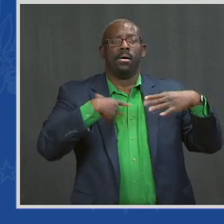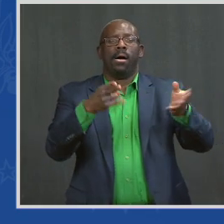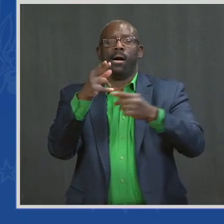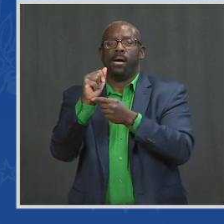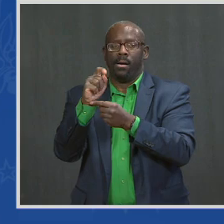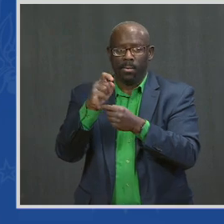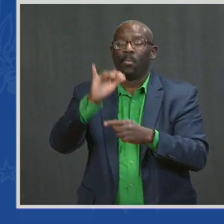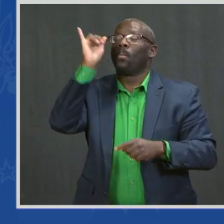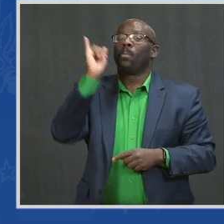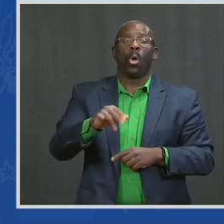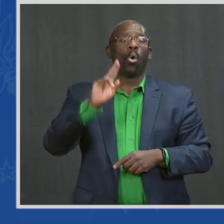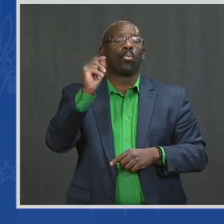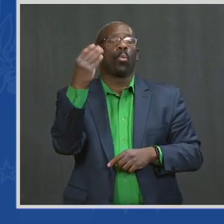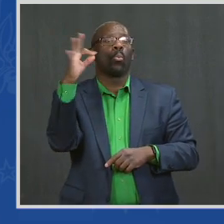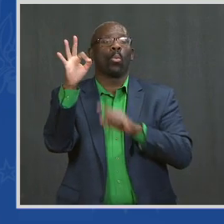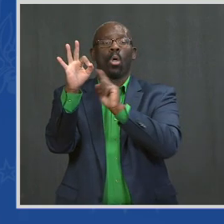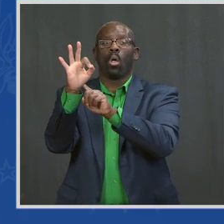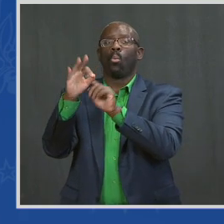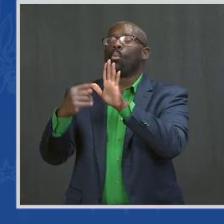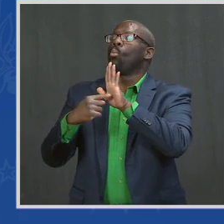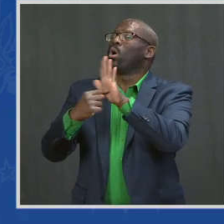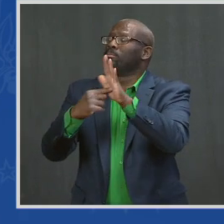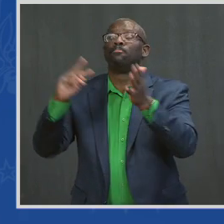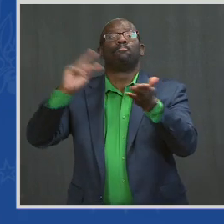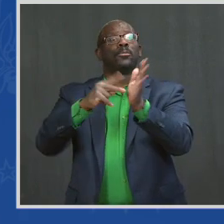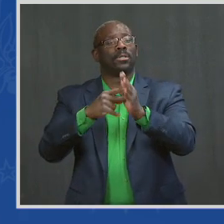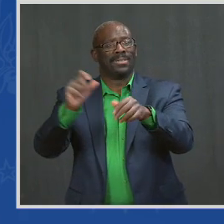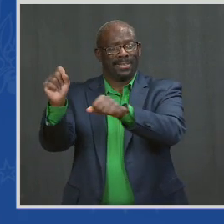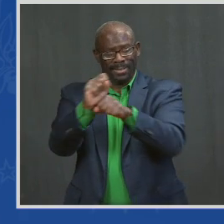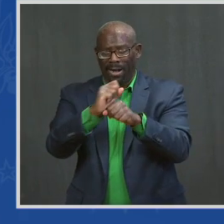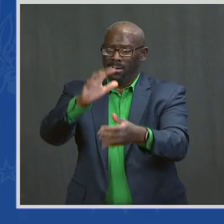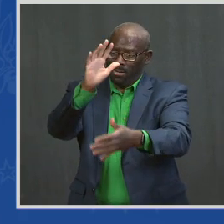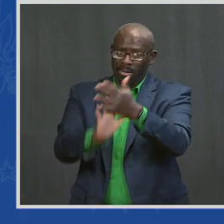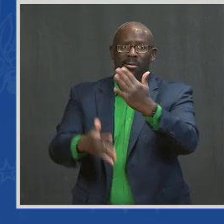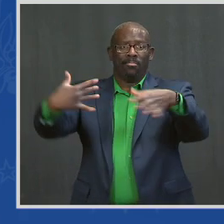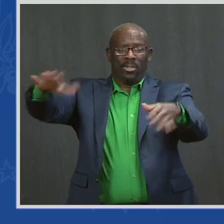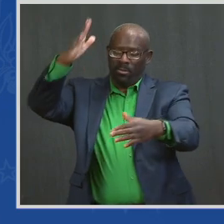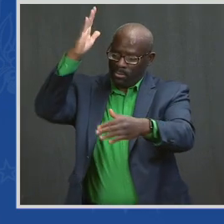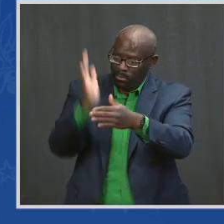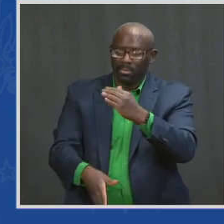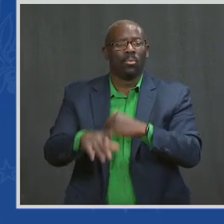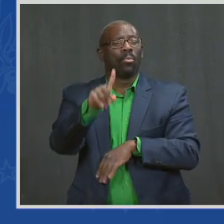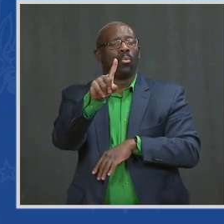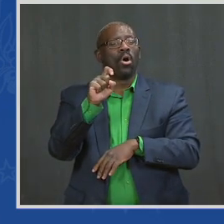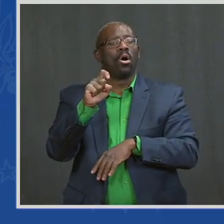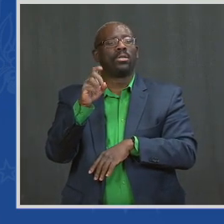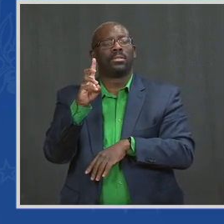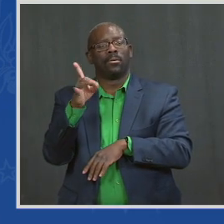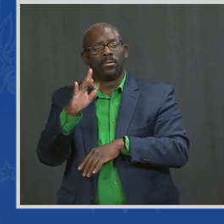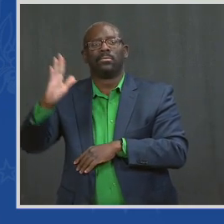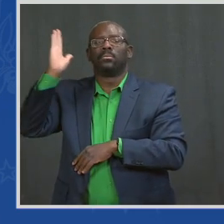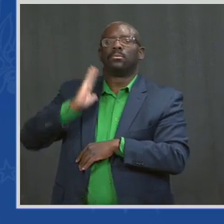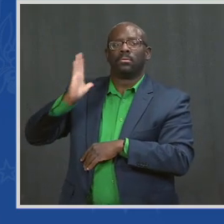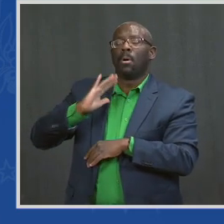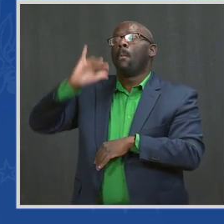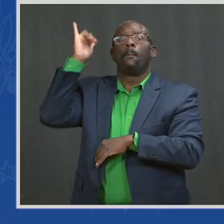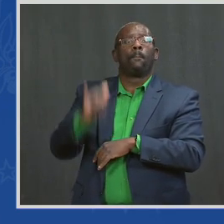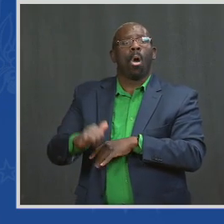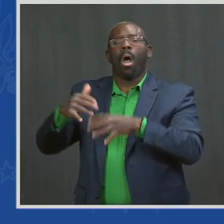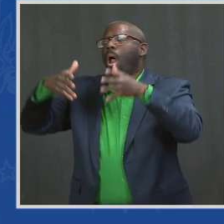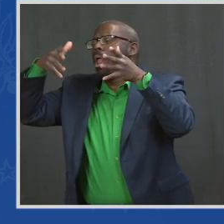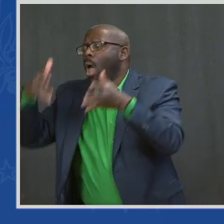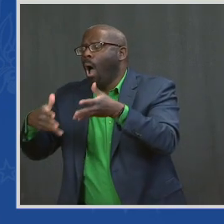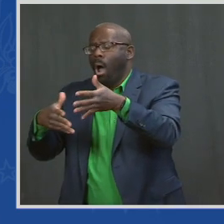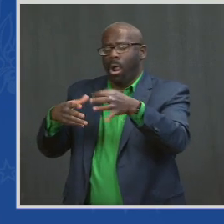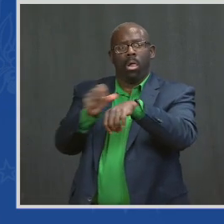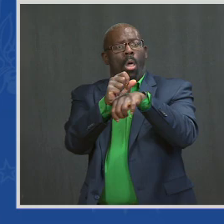commemoration of the end of slavery in America more than 150 years ago, but the ongoing work to have to bring true equity and